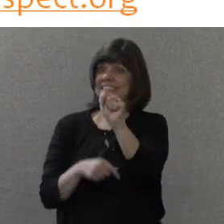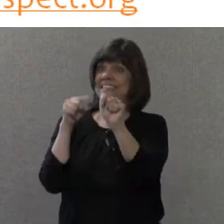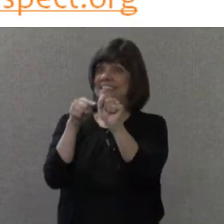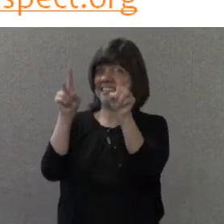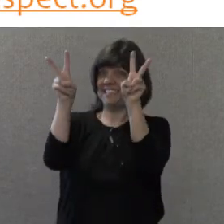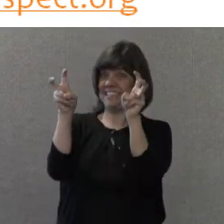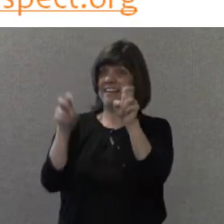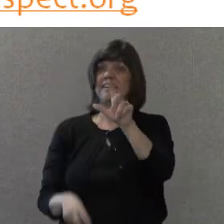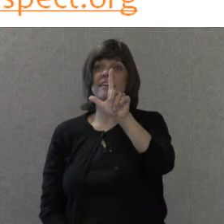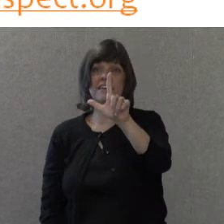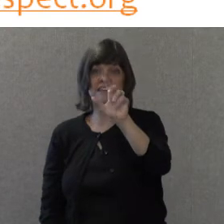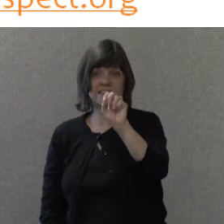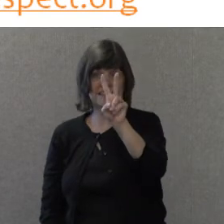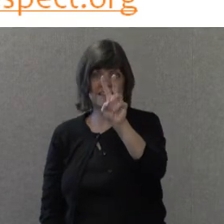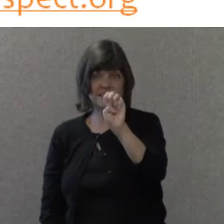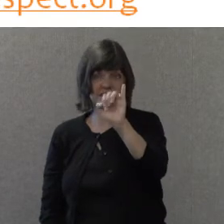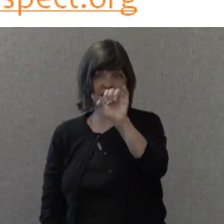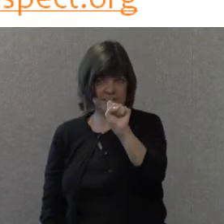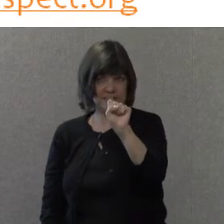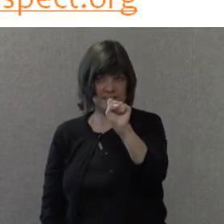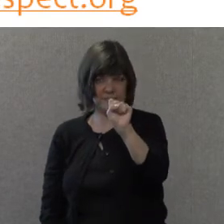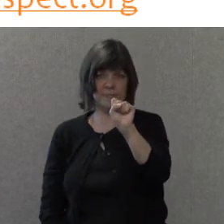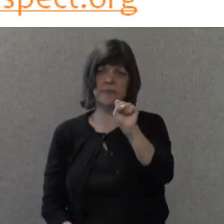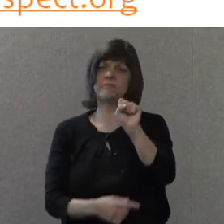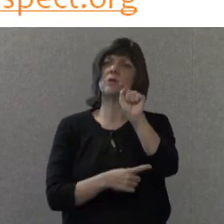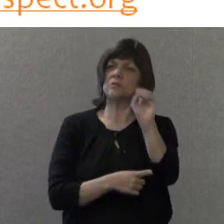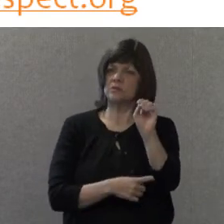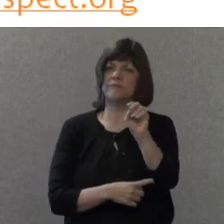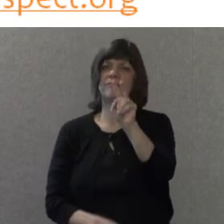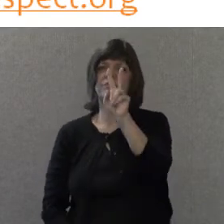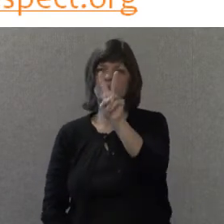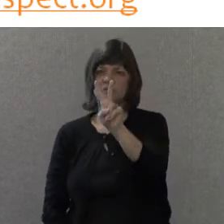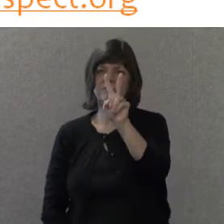1-866-331-9474 or text LOVE IS to